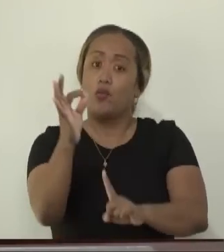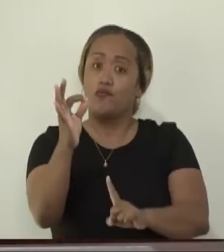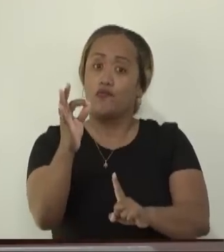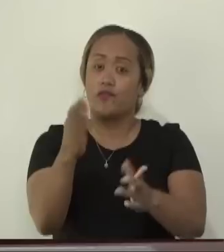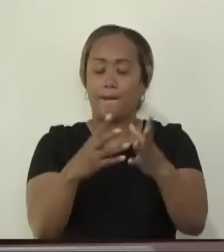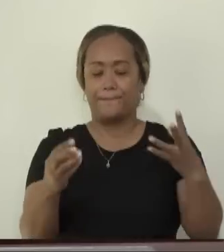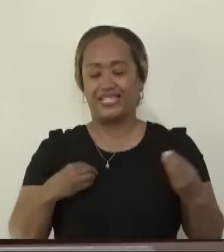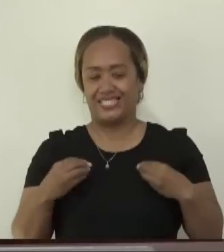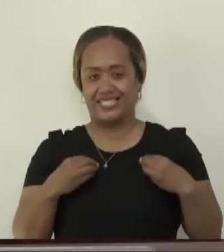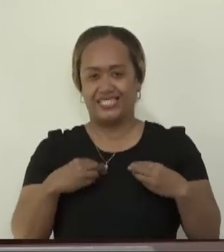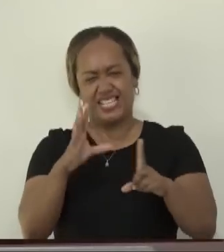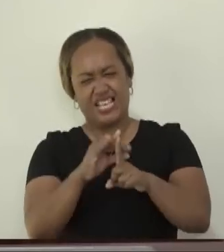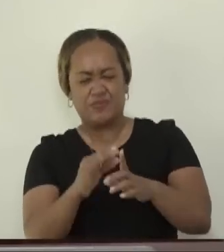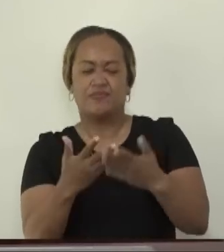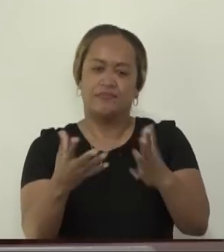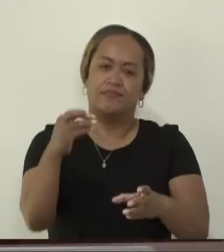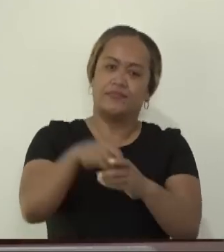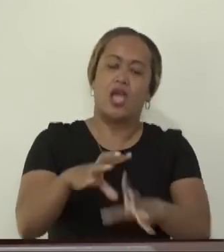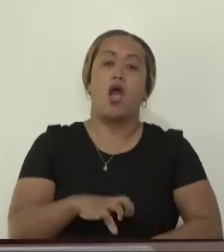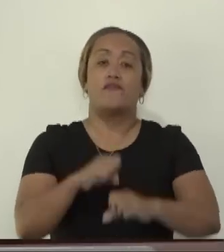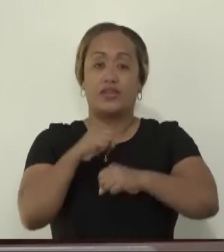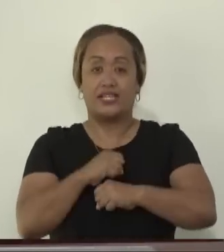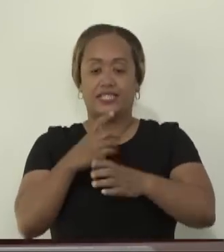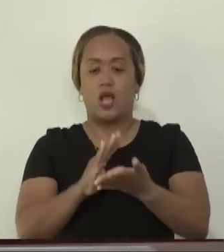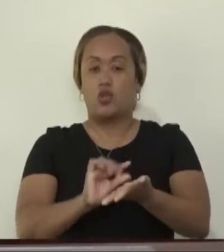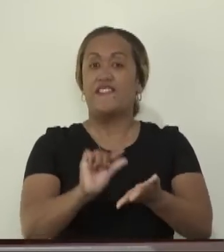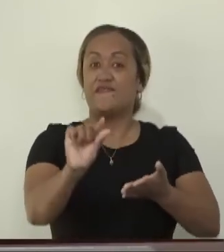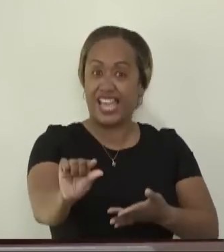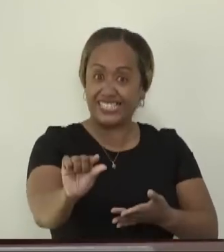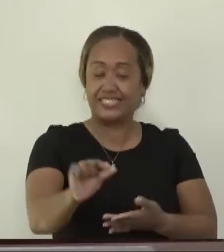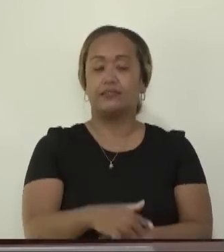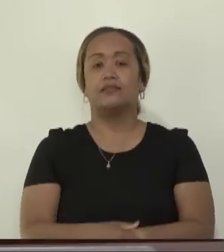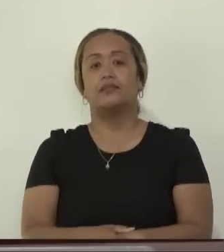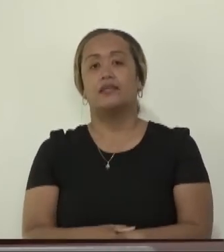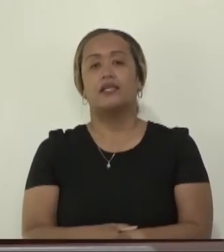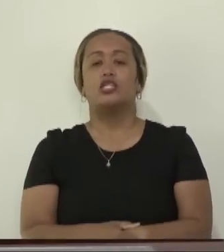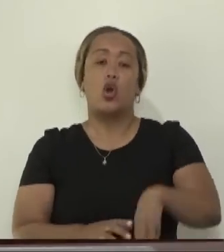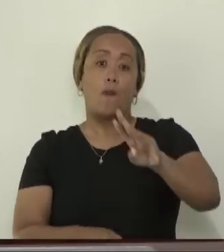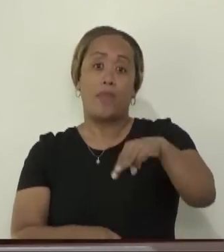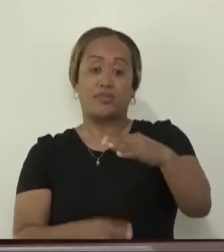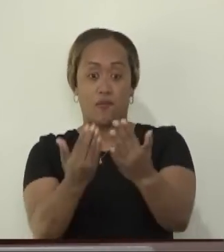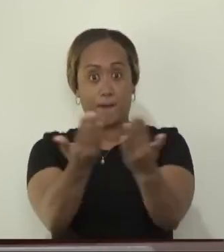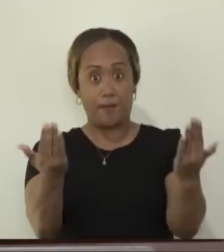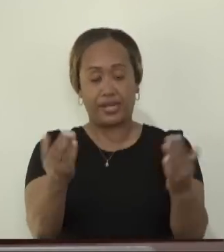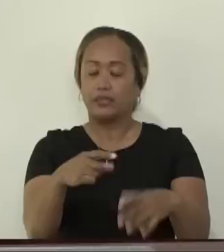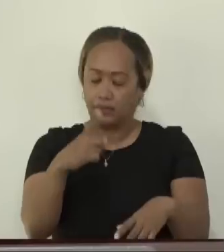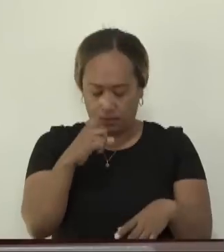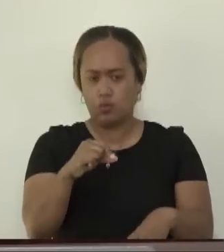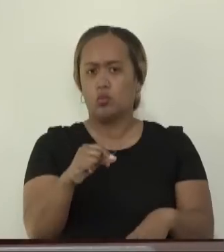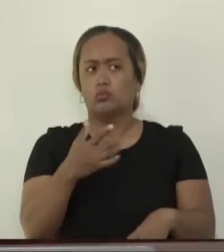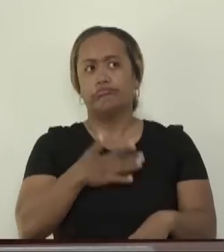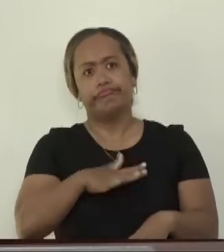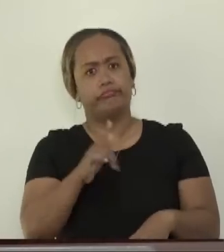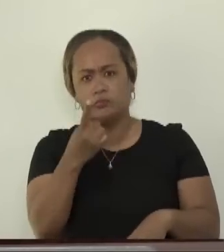their business and give them the confidence to invest. Members of the public are eagerly waiting to